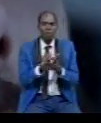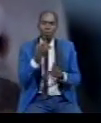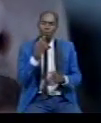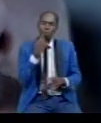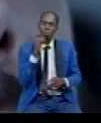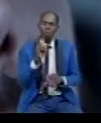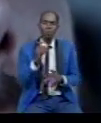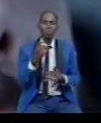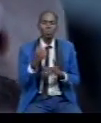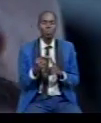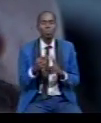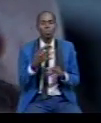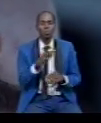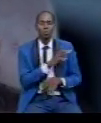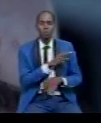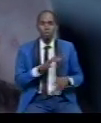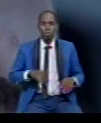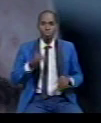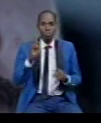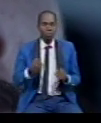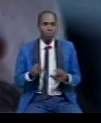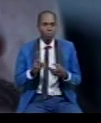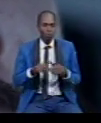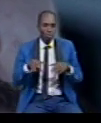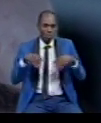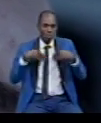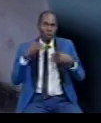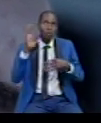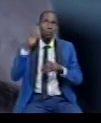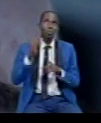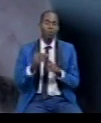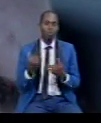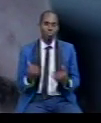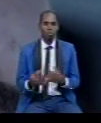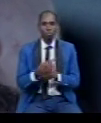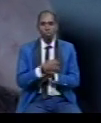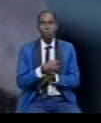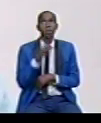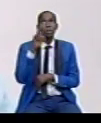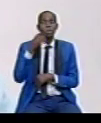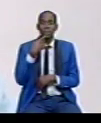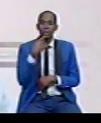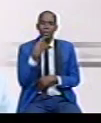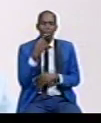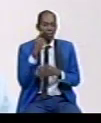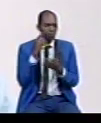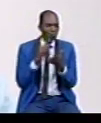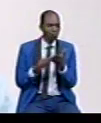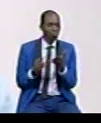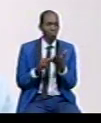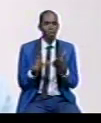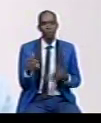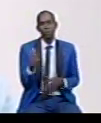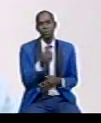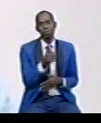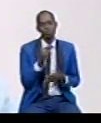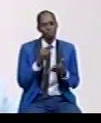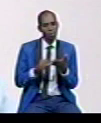to hear from Christ again as he says, examine your steps, examine your